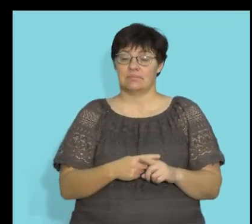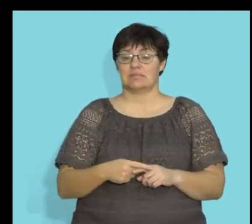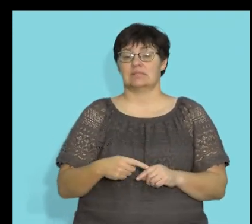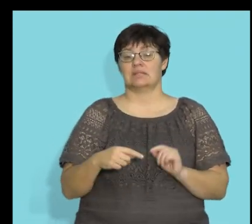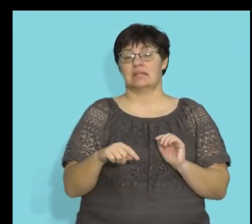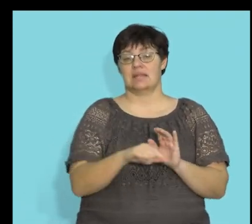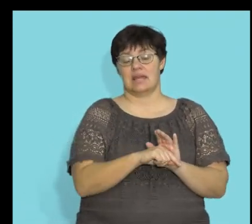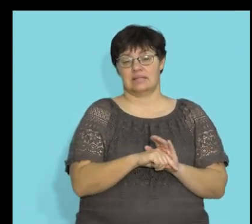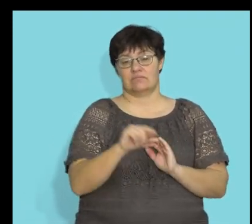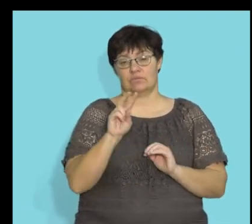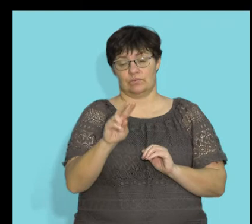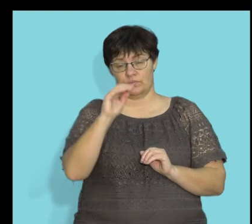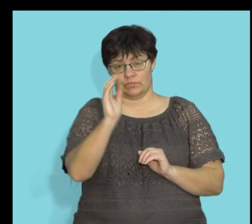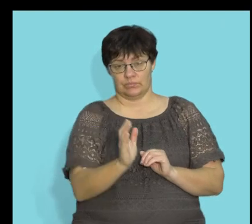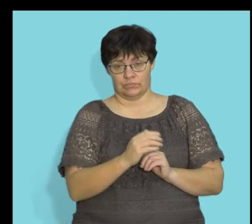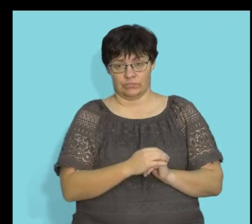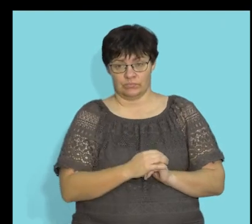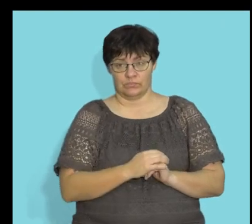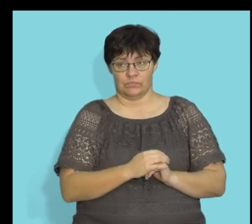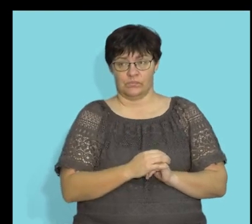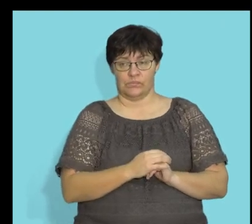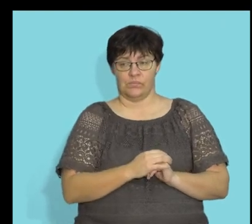by negative 2.